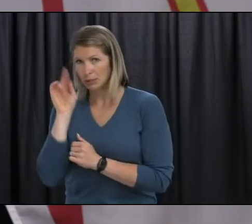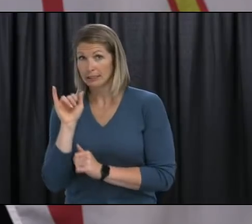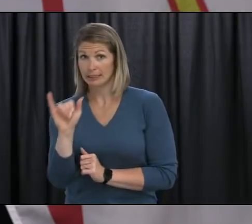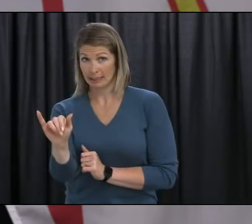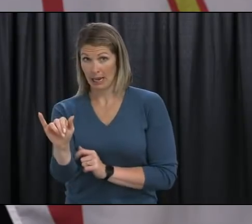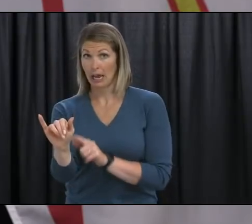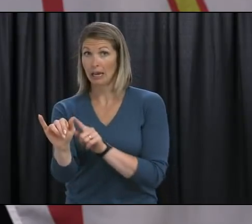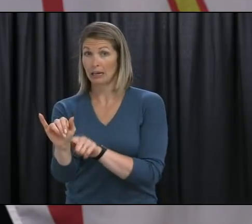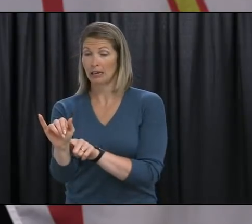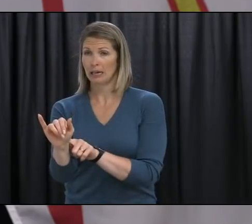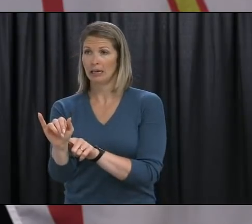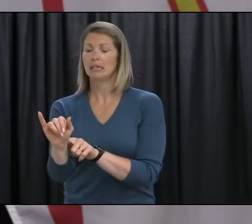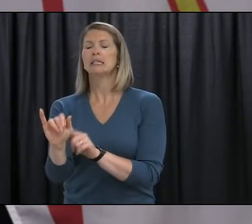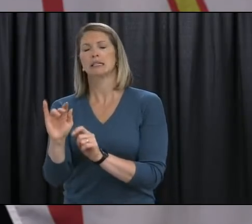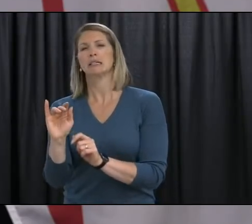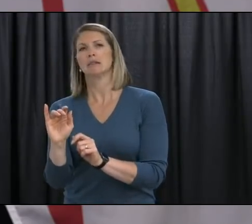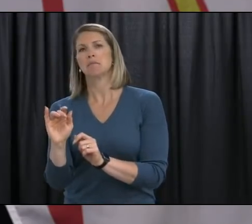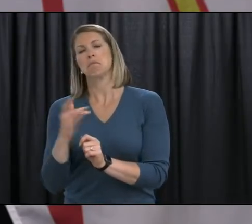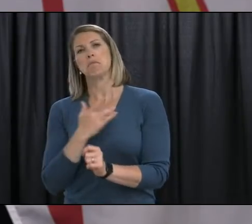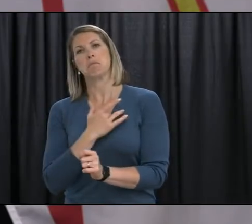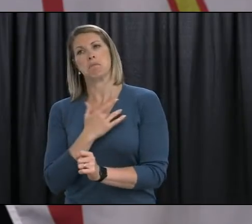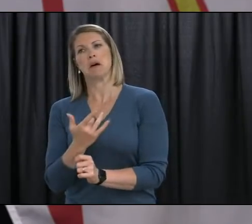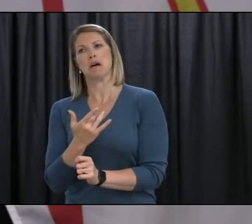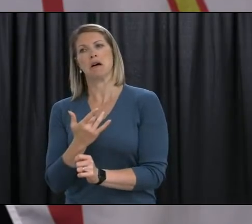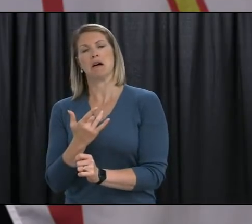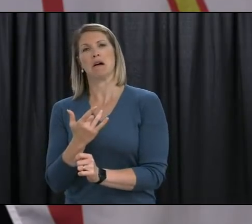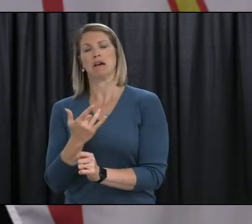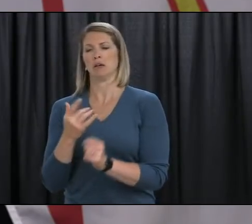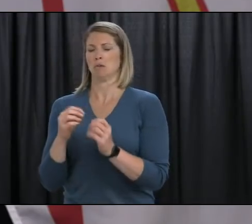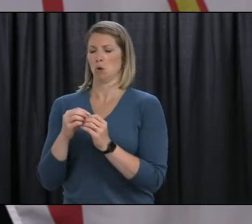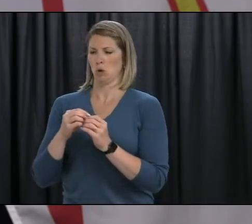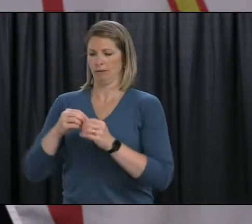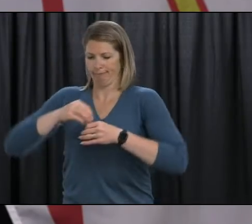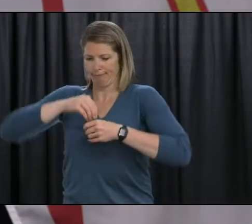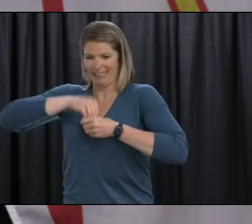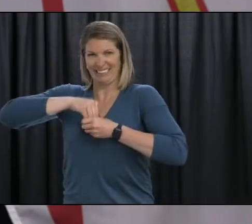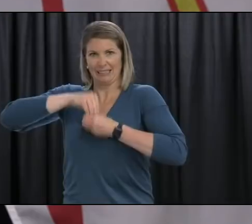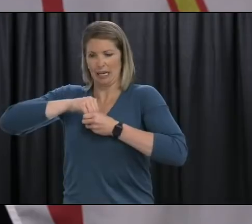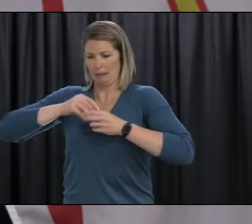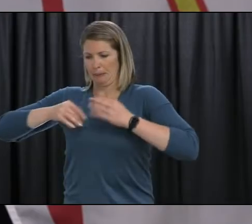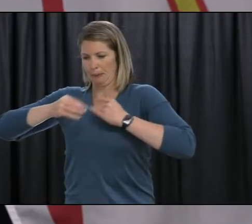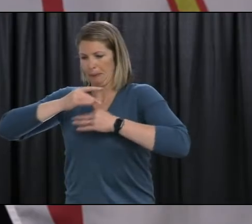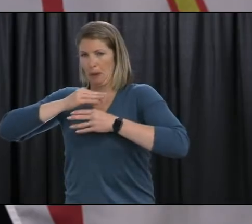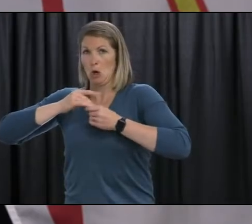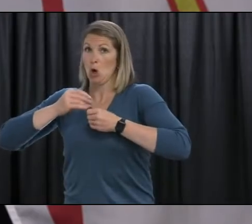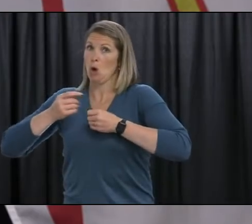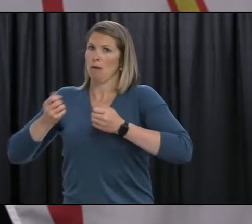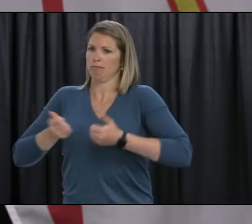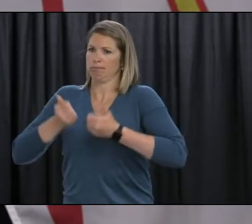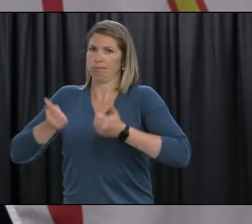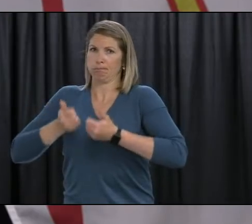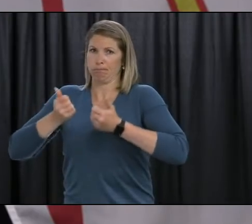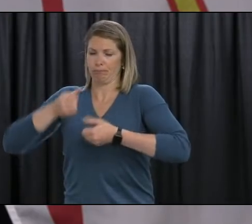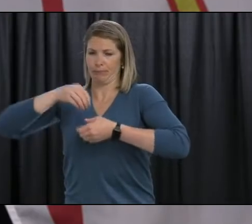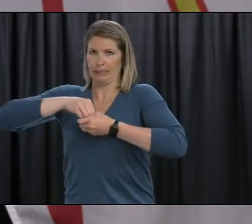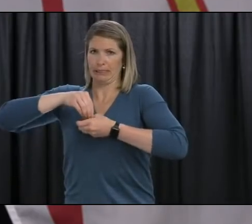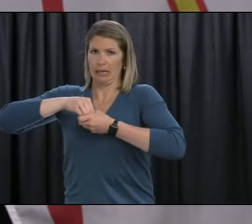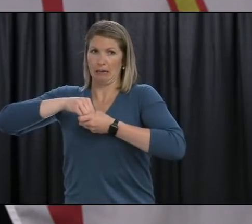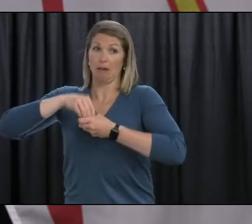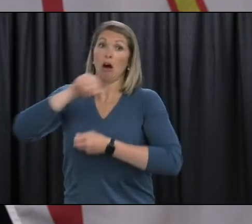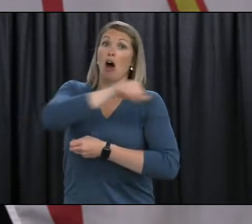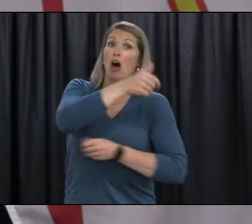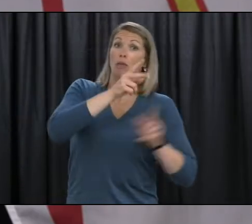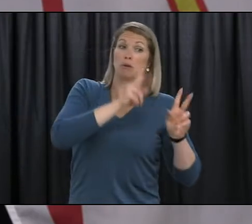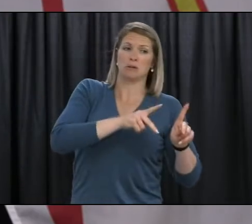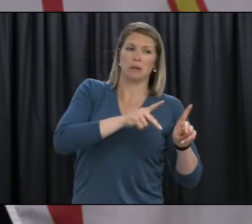generally speaking, they tend to have higher viral counts when they have more severe disease. So